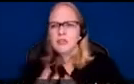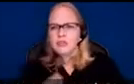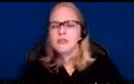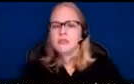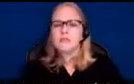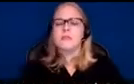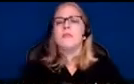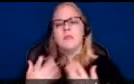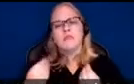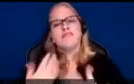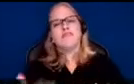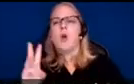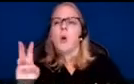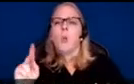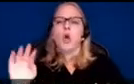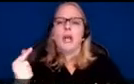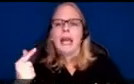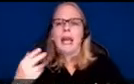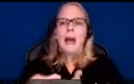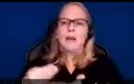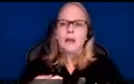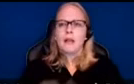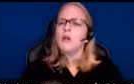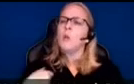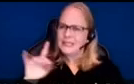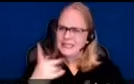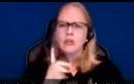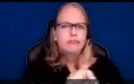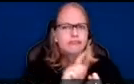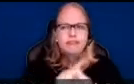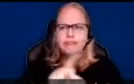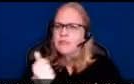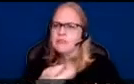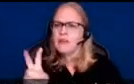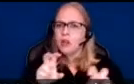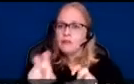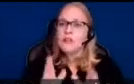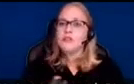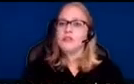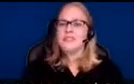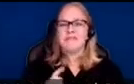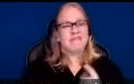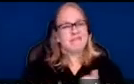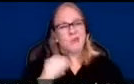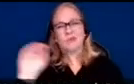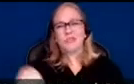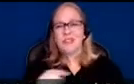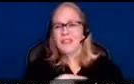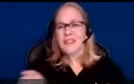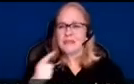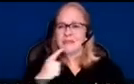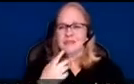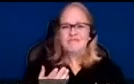approached a number of investors, but most of the people we spoke with considered this model just